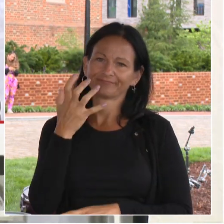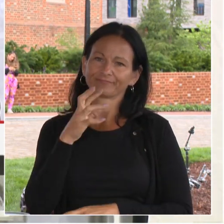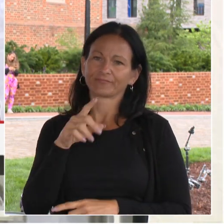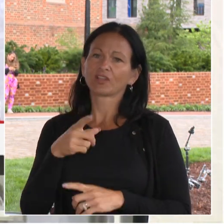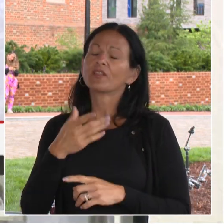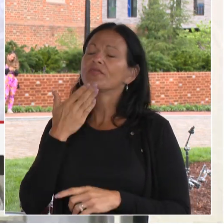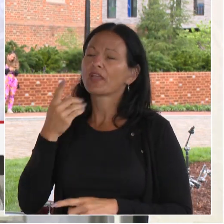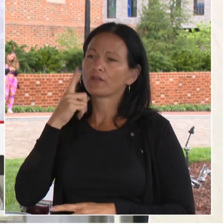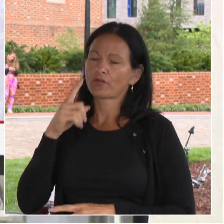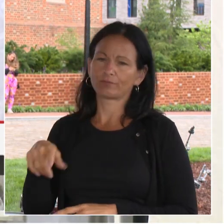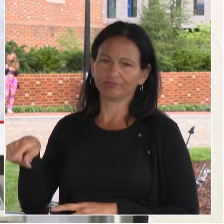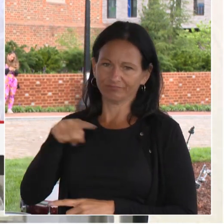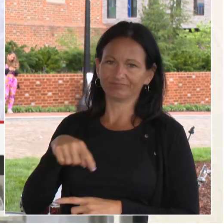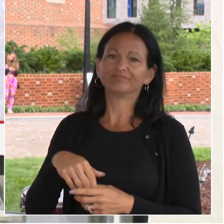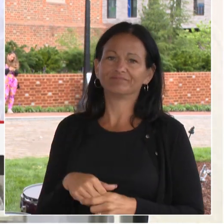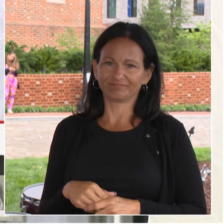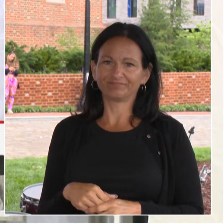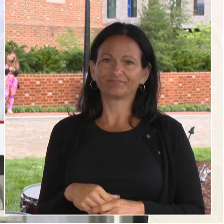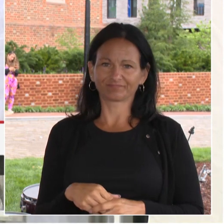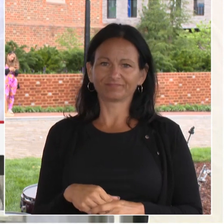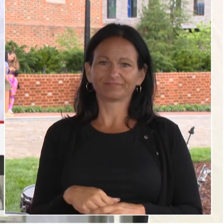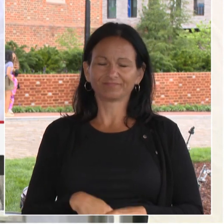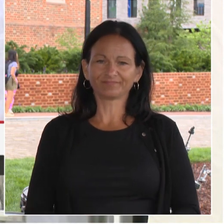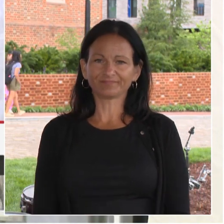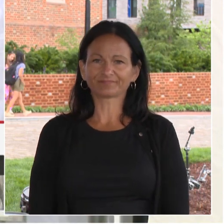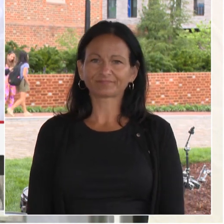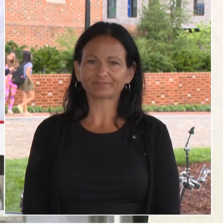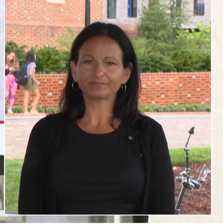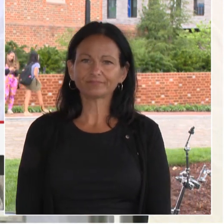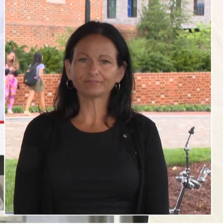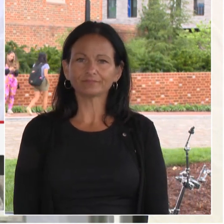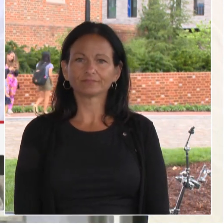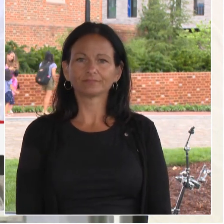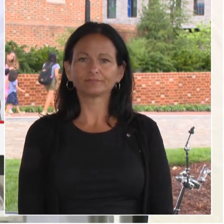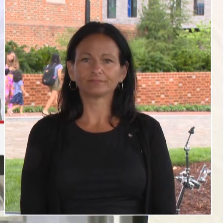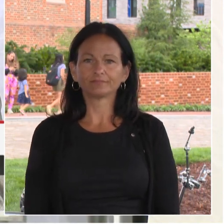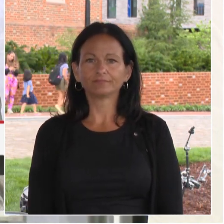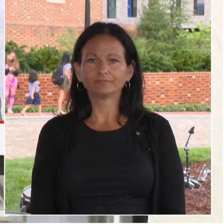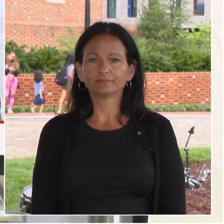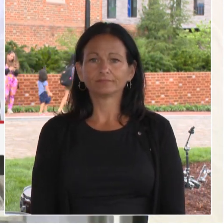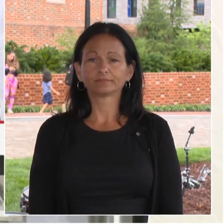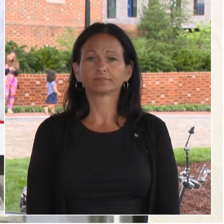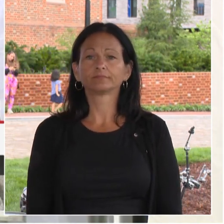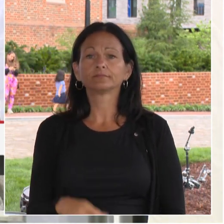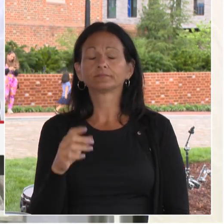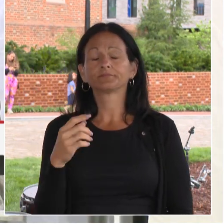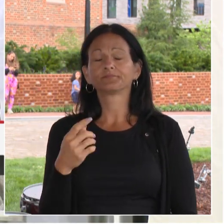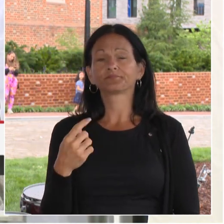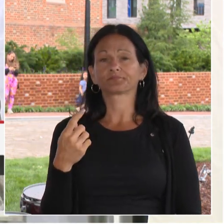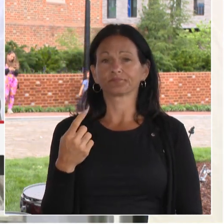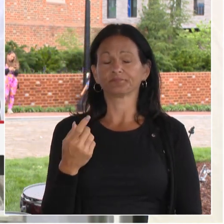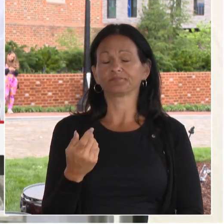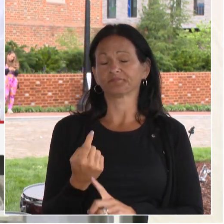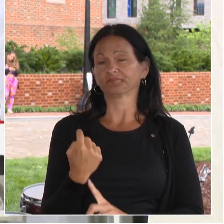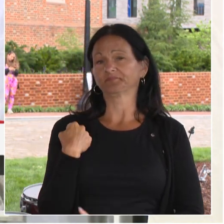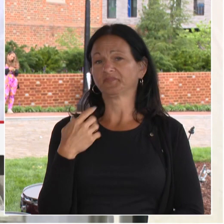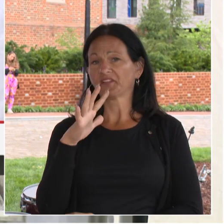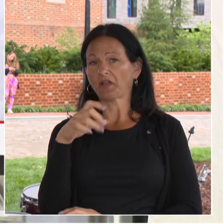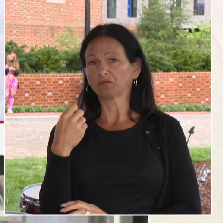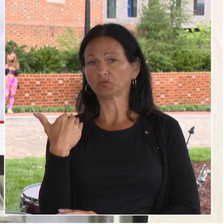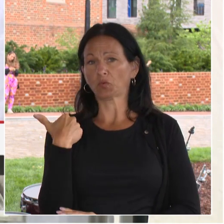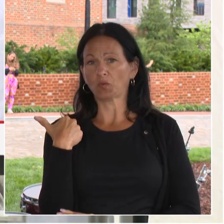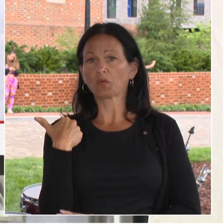personally. So about 5 years ago, when we first acquired this property,